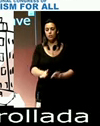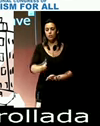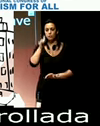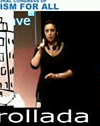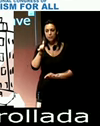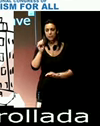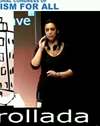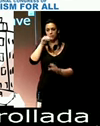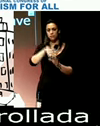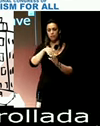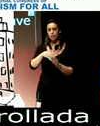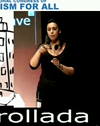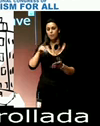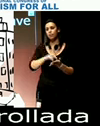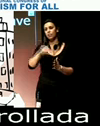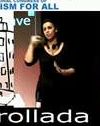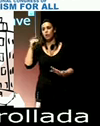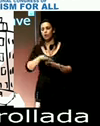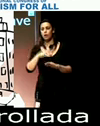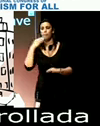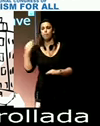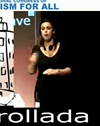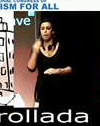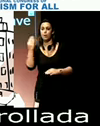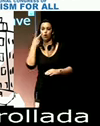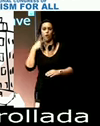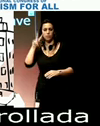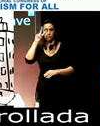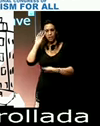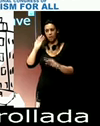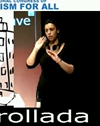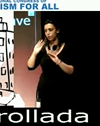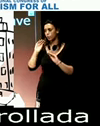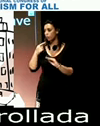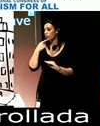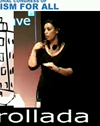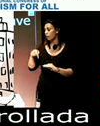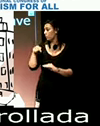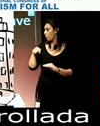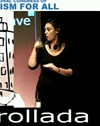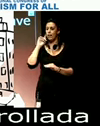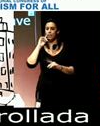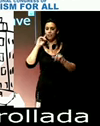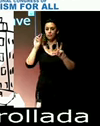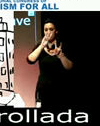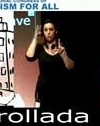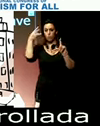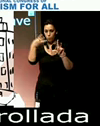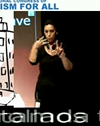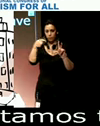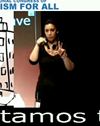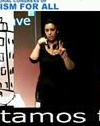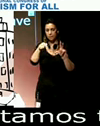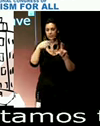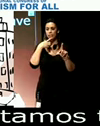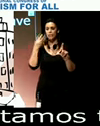more functionalities and more technology in order to improve the user experience, as